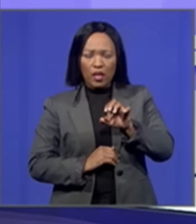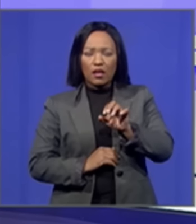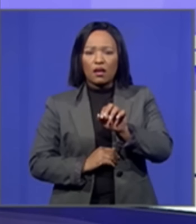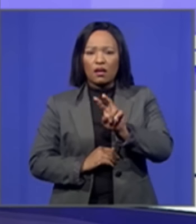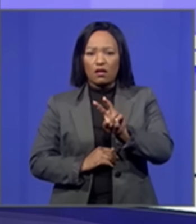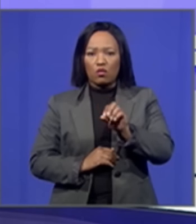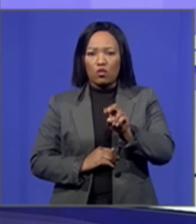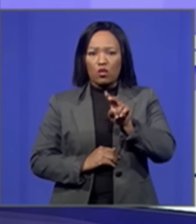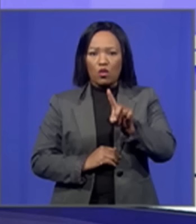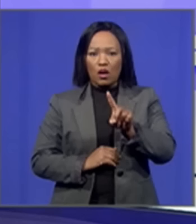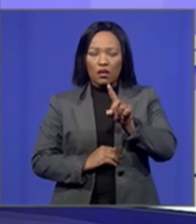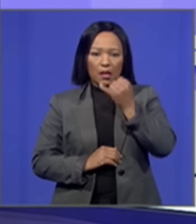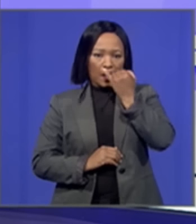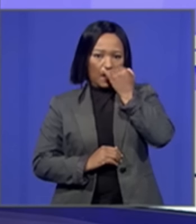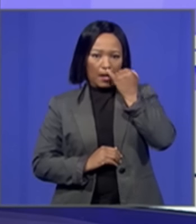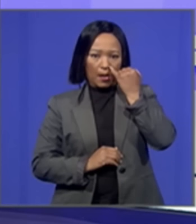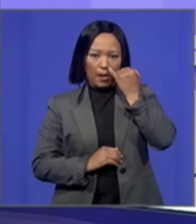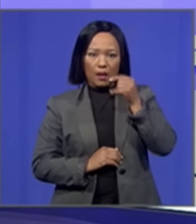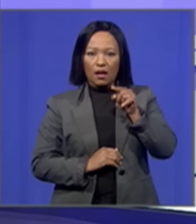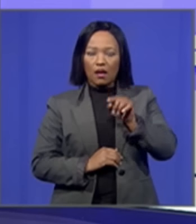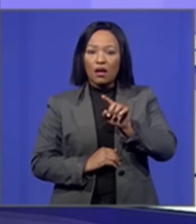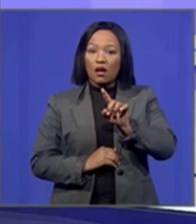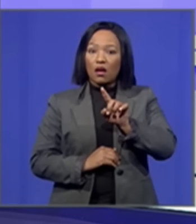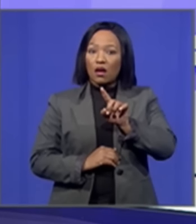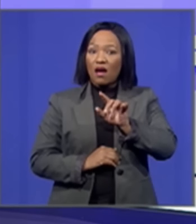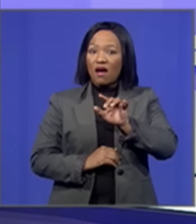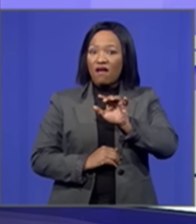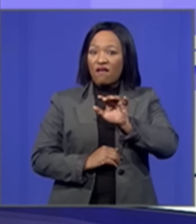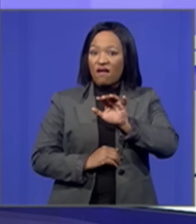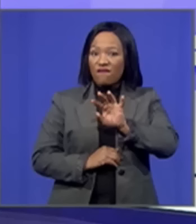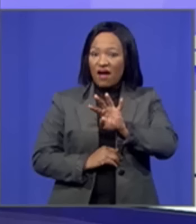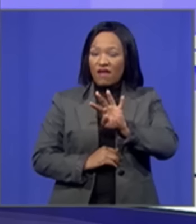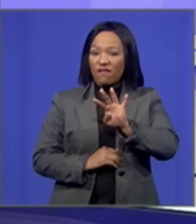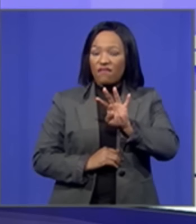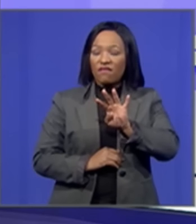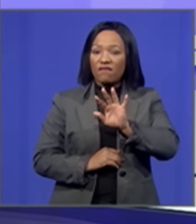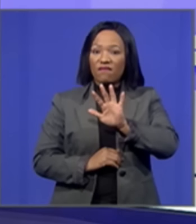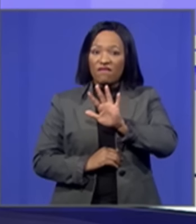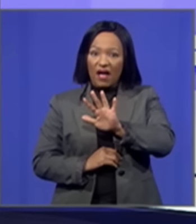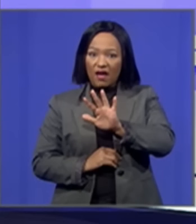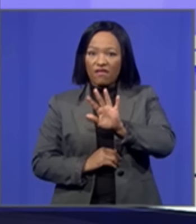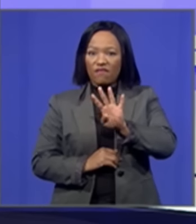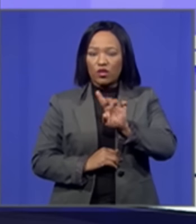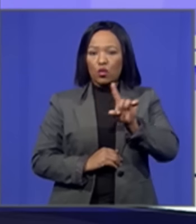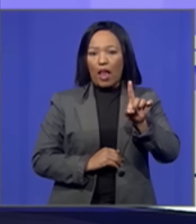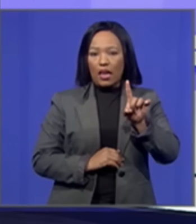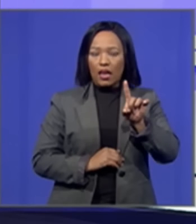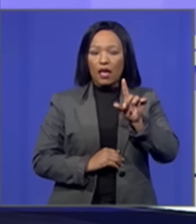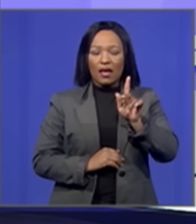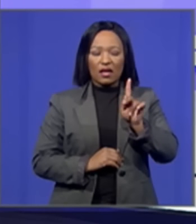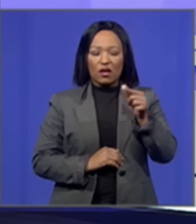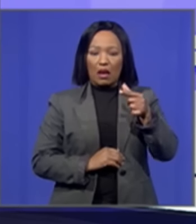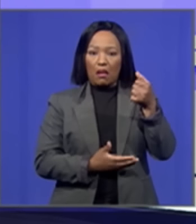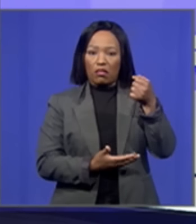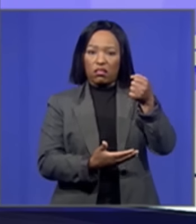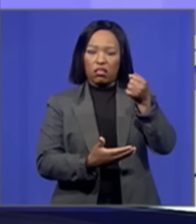go nyelela ga cocaine ya dikilograma di ka nna 541 kwa lefelo le le neng le sa sireletsega la Port